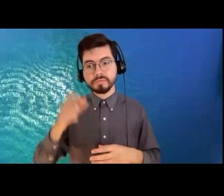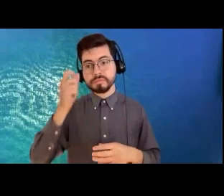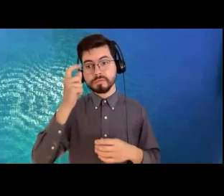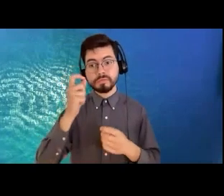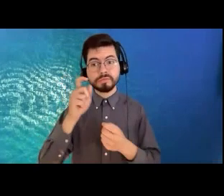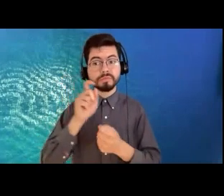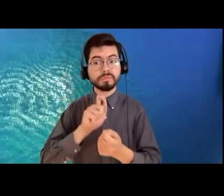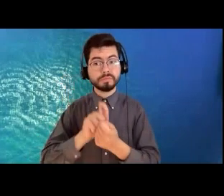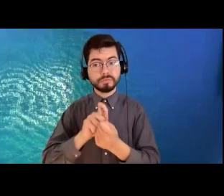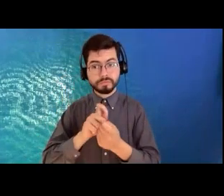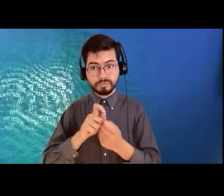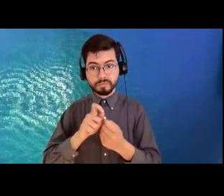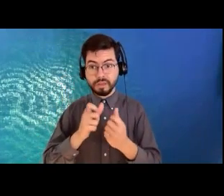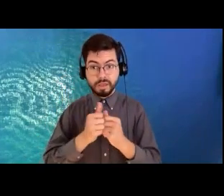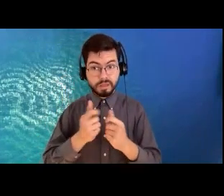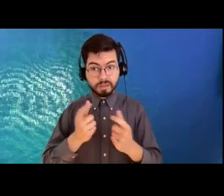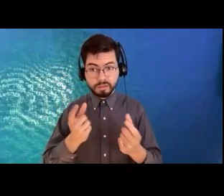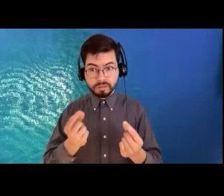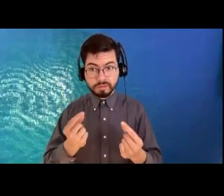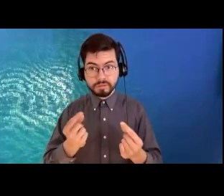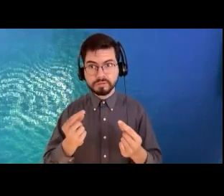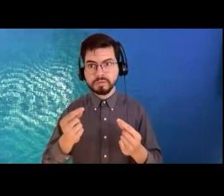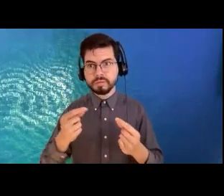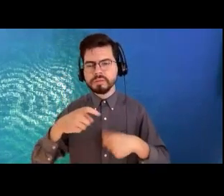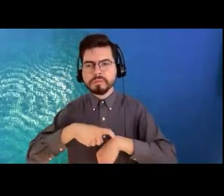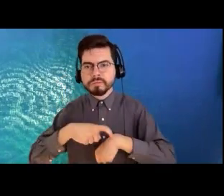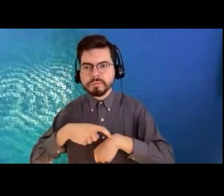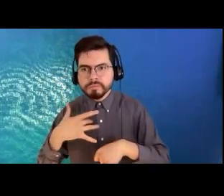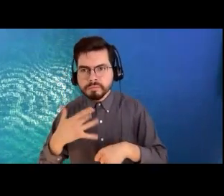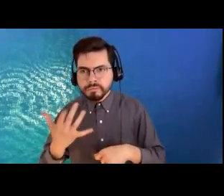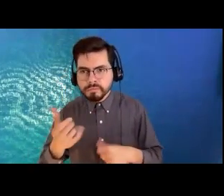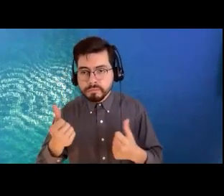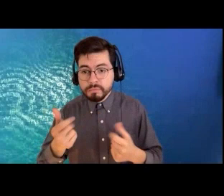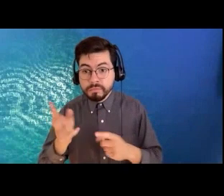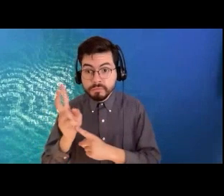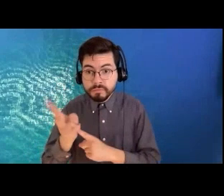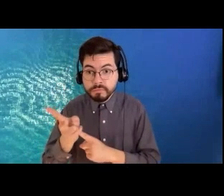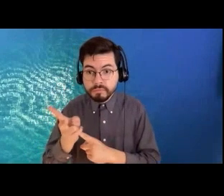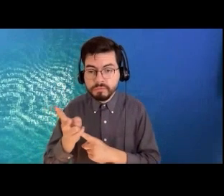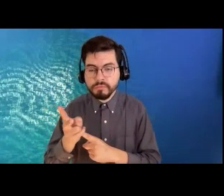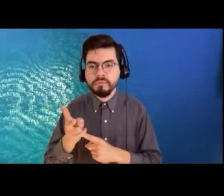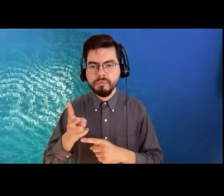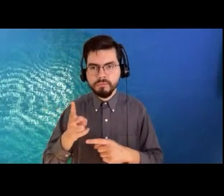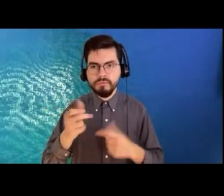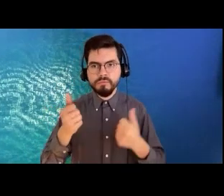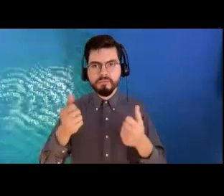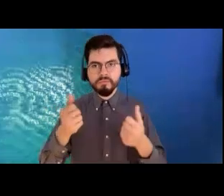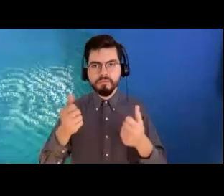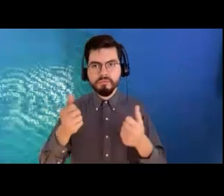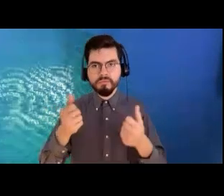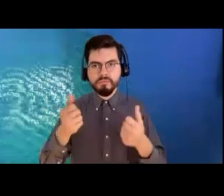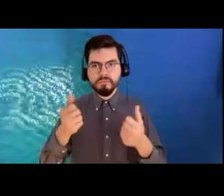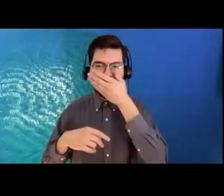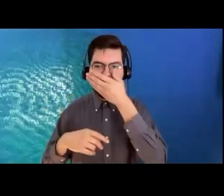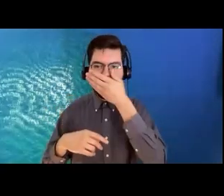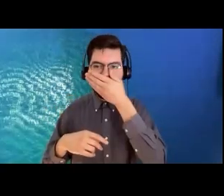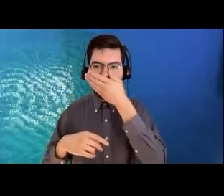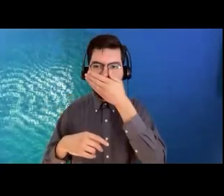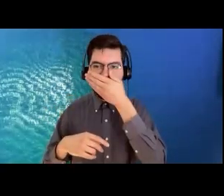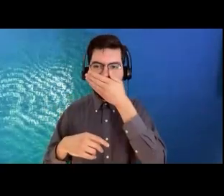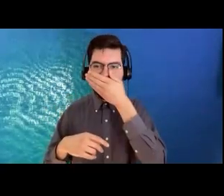do that is not there. How are we doing? 2 minutes? Yeah, go ahead. Who's got